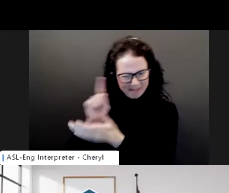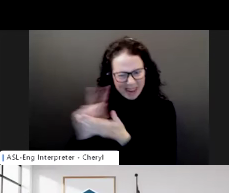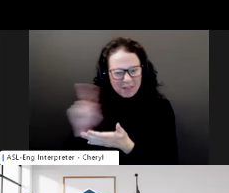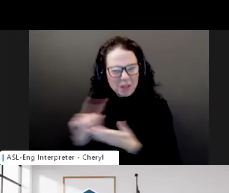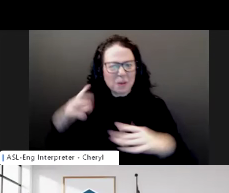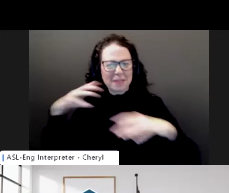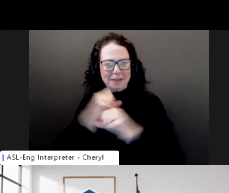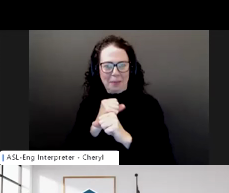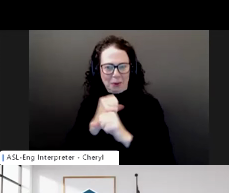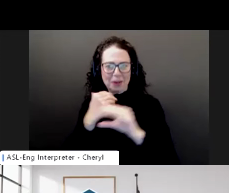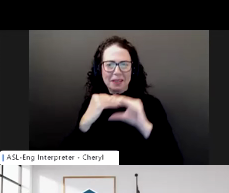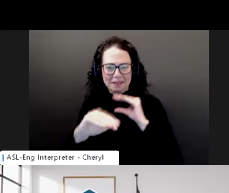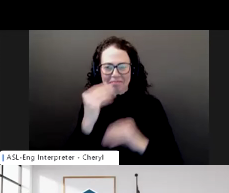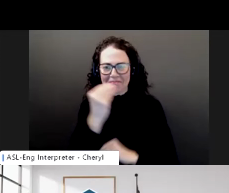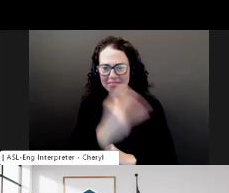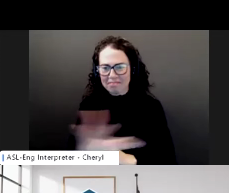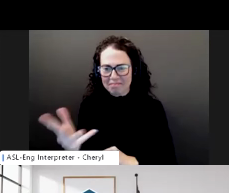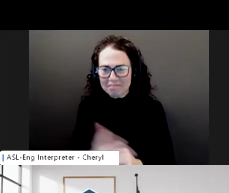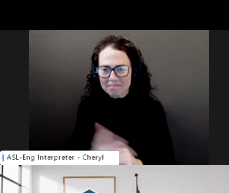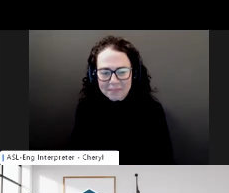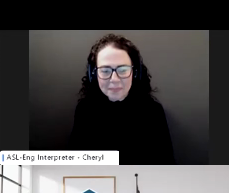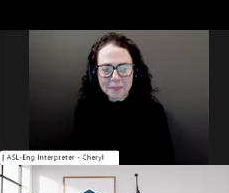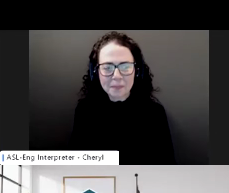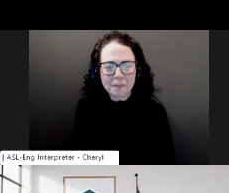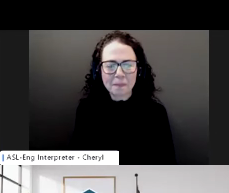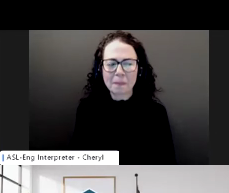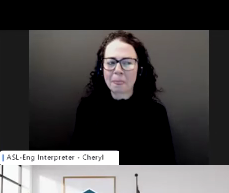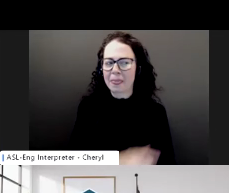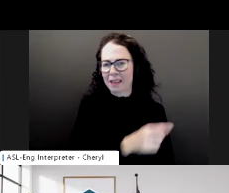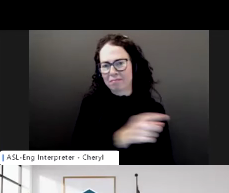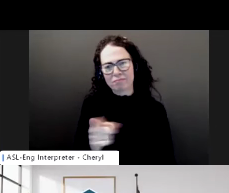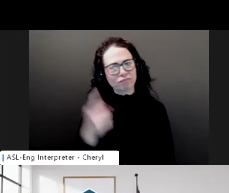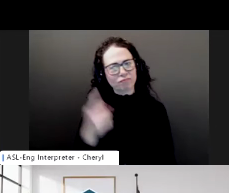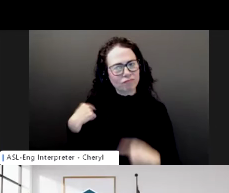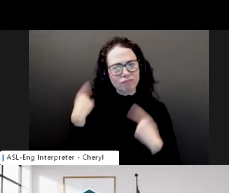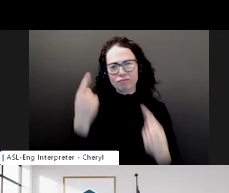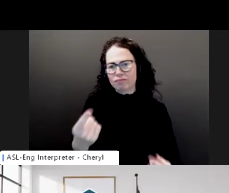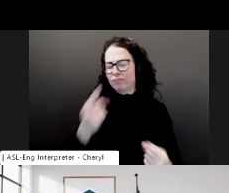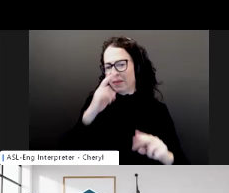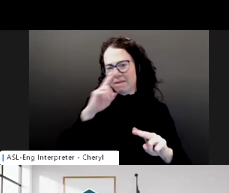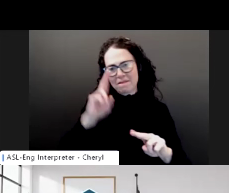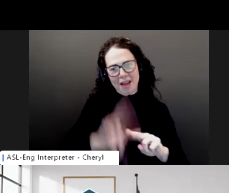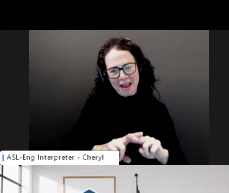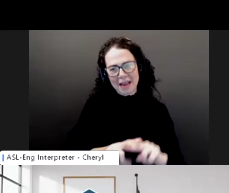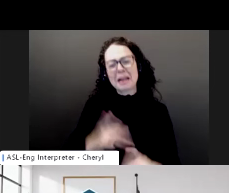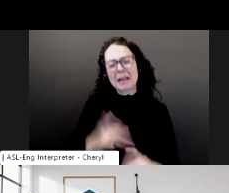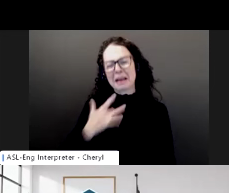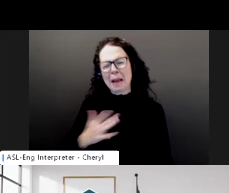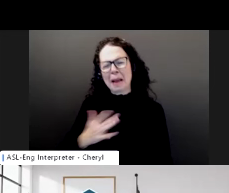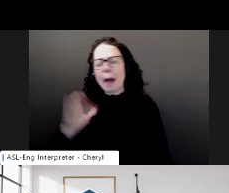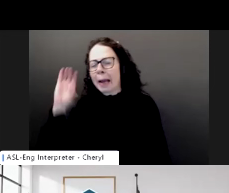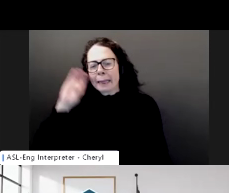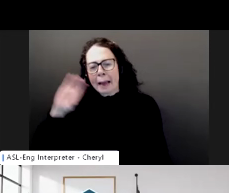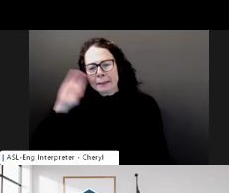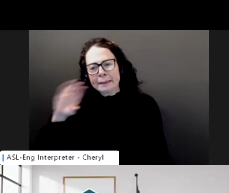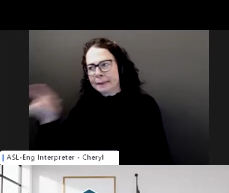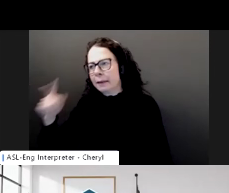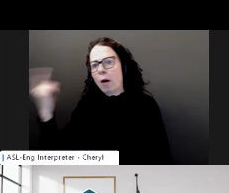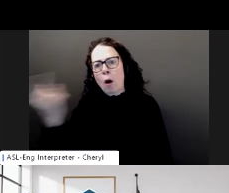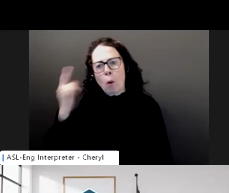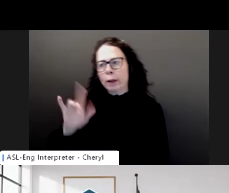are. So we are having such fun with this. I regularly scam my cousin. She falls for it every time. So